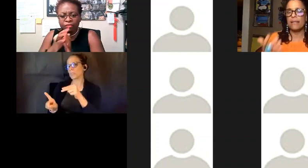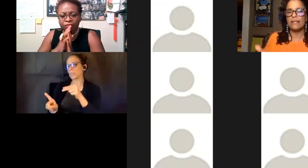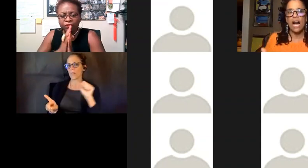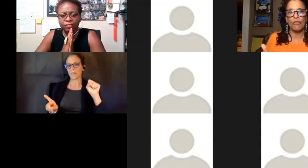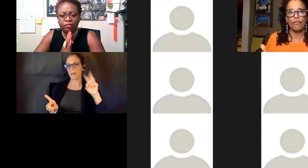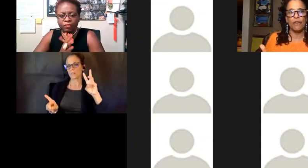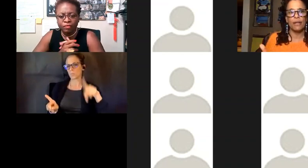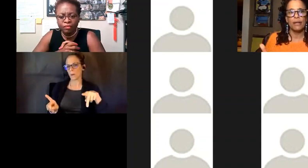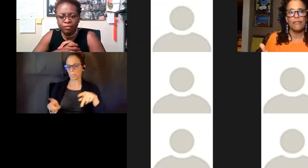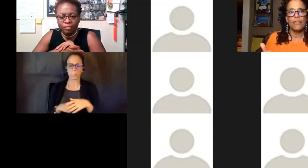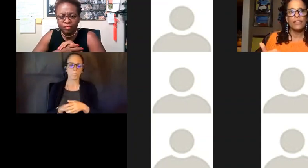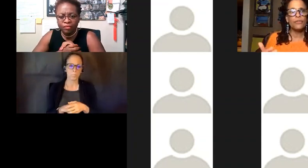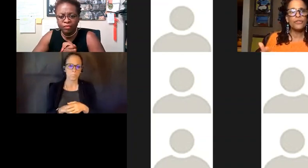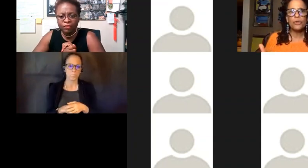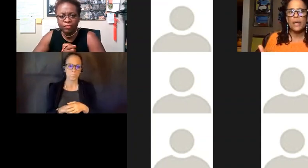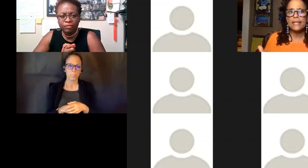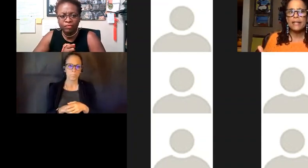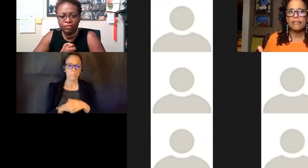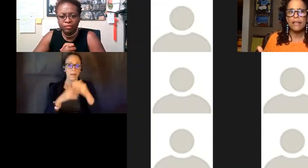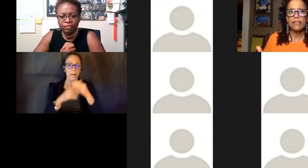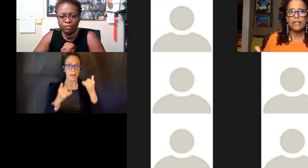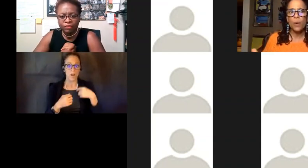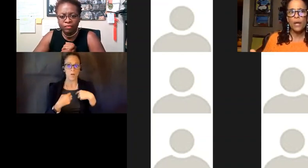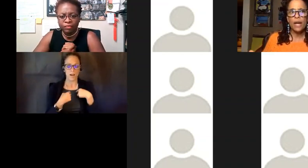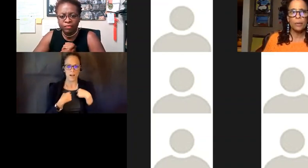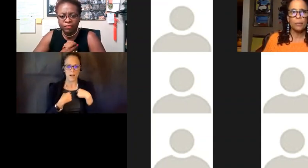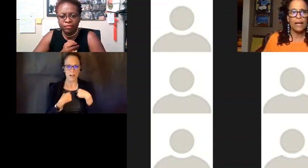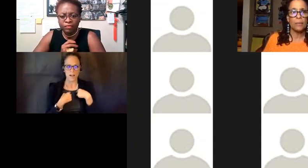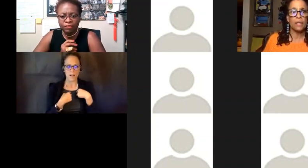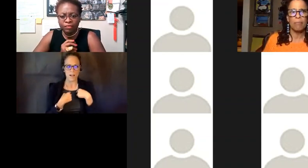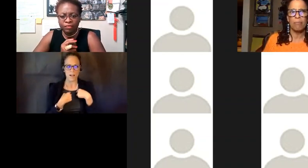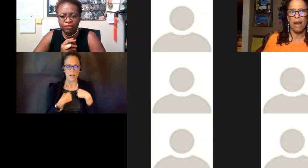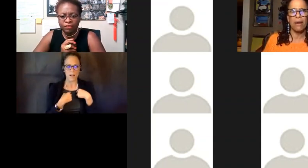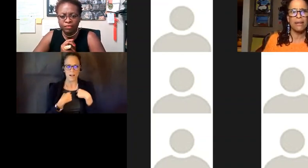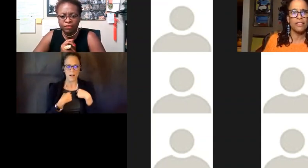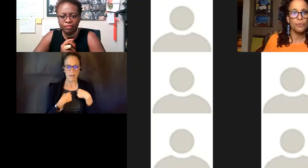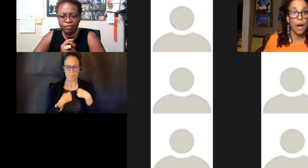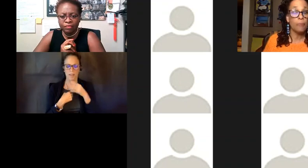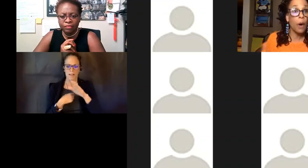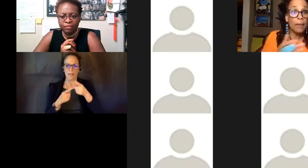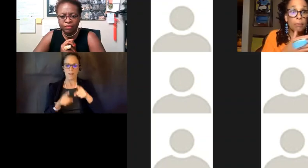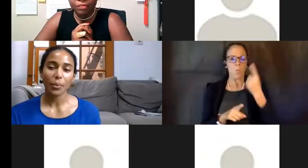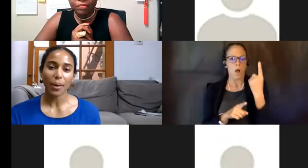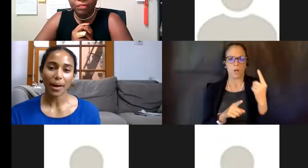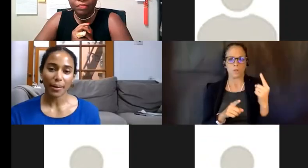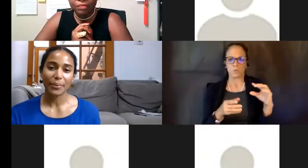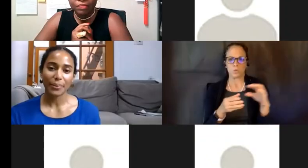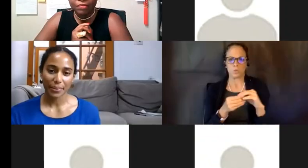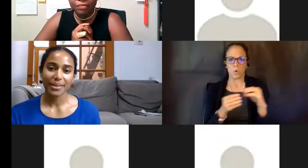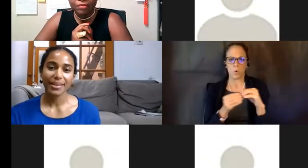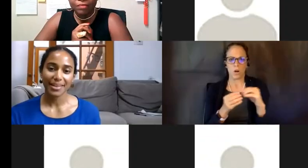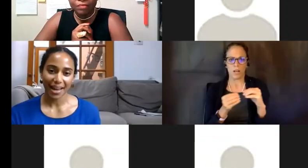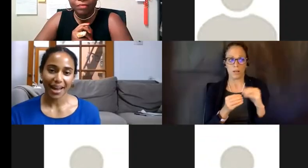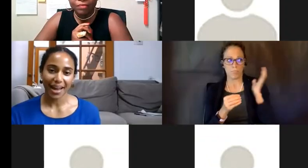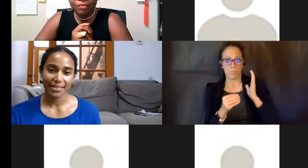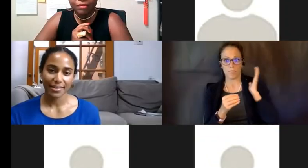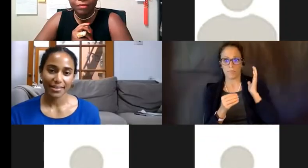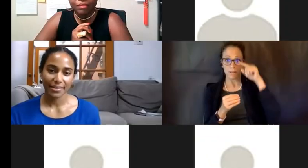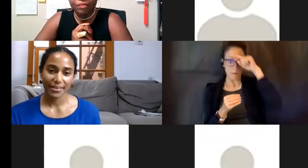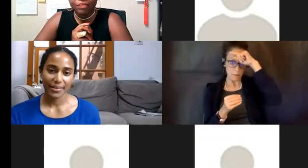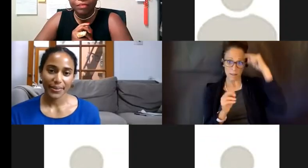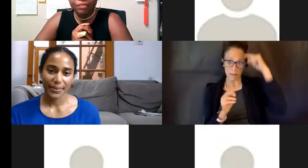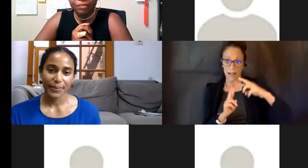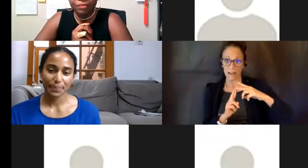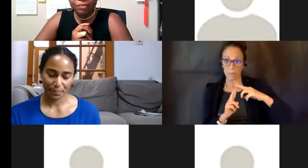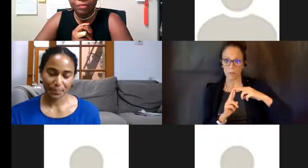about myself, that there were stories of even this one couple, Black couple got married in the swamp. No, I mean back, you know, who had escaped, they built a